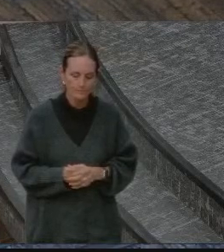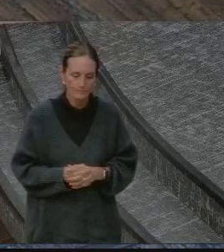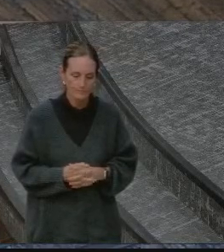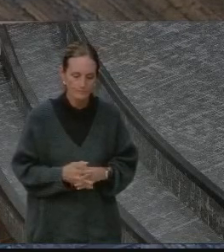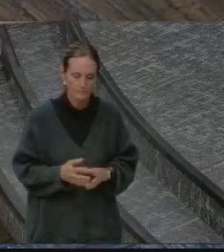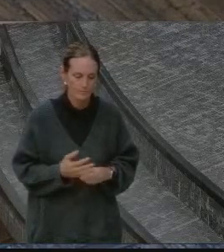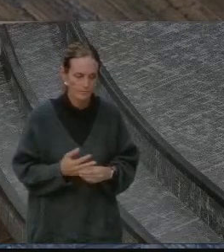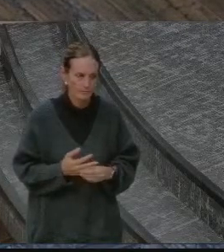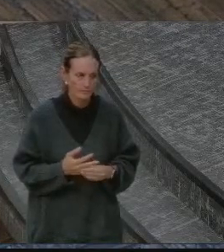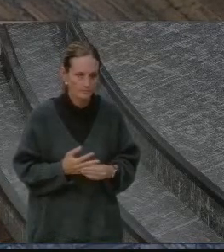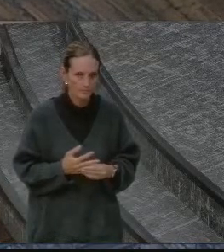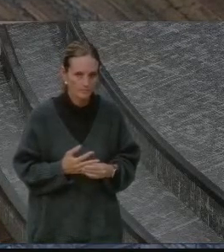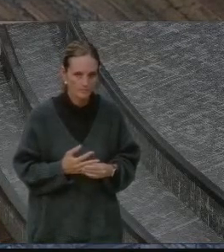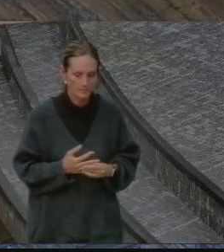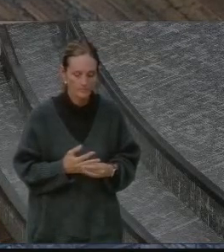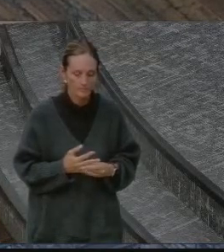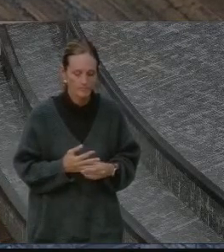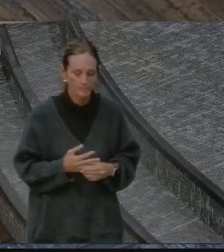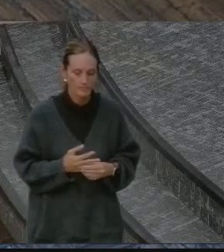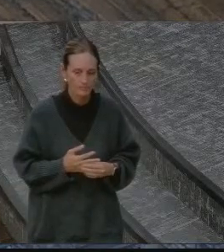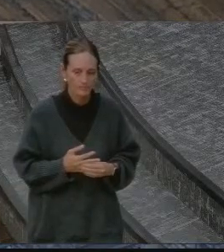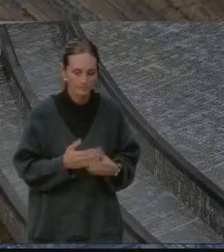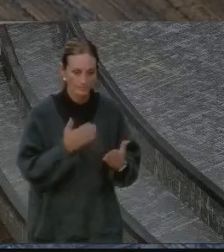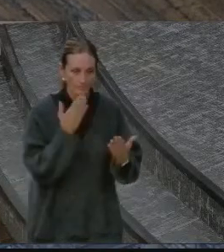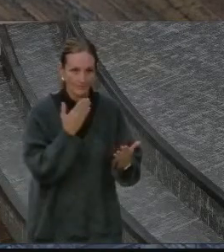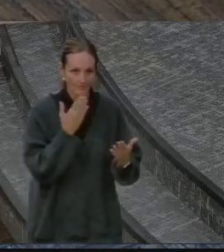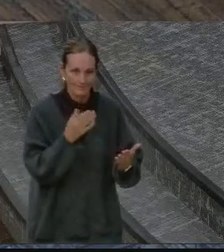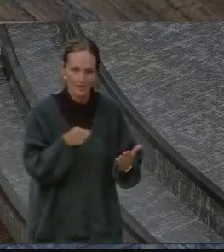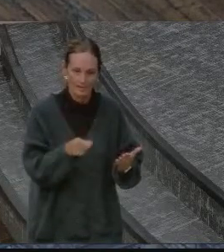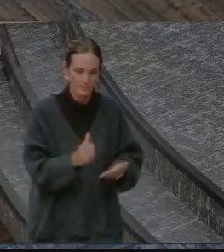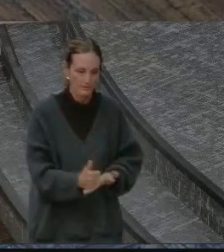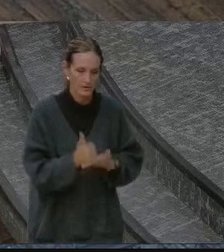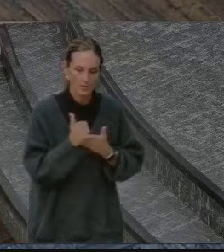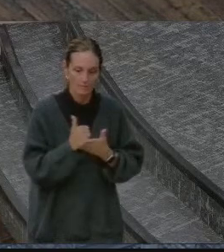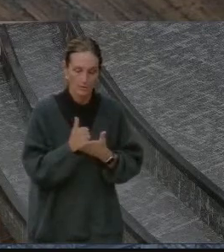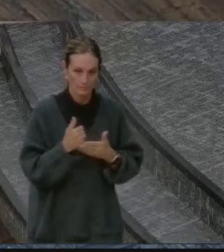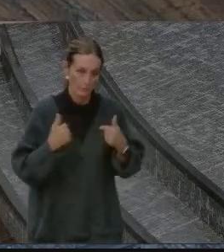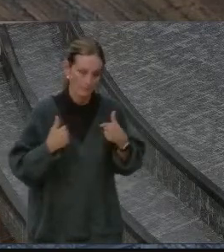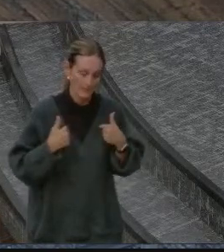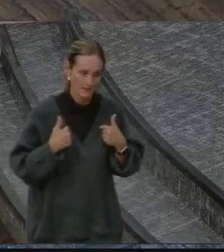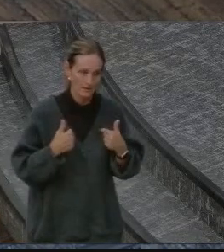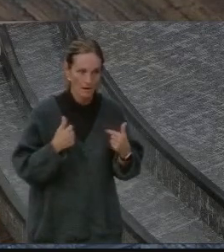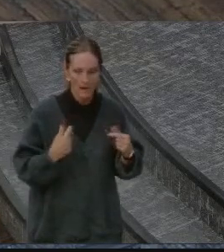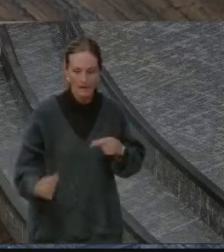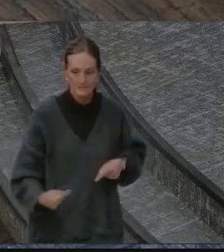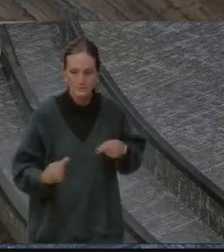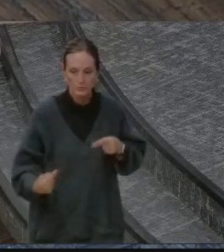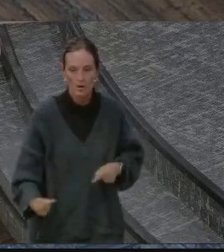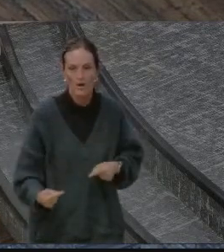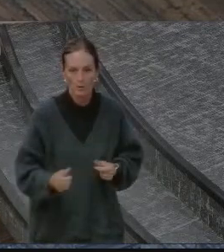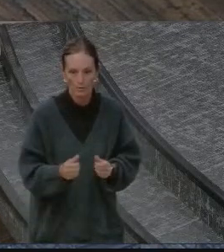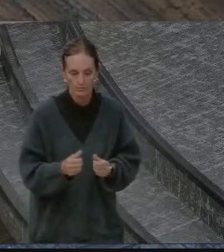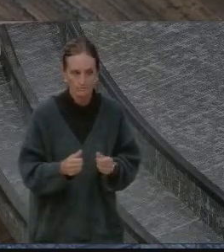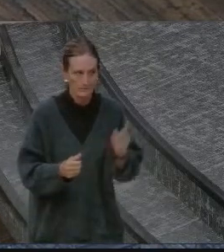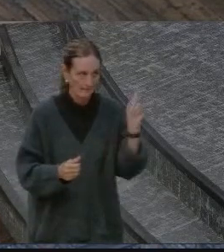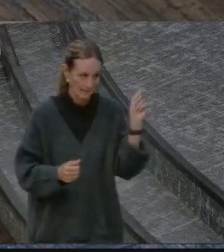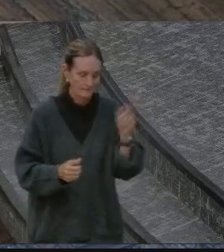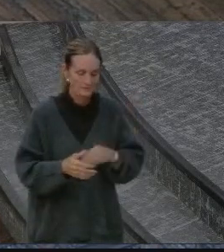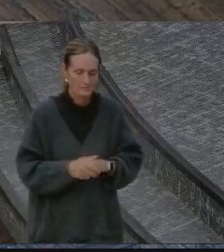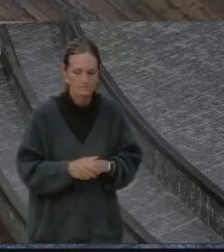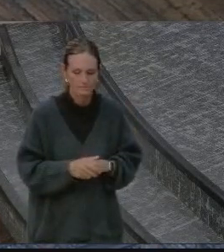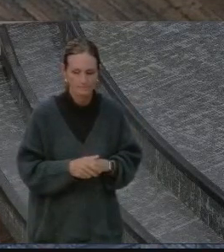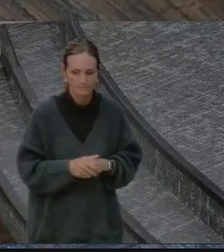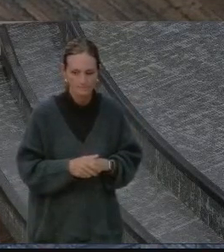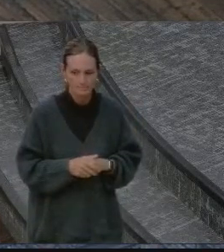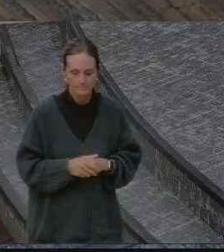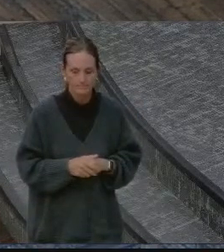Just want to say thank you. This is very helpful for Thank me. I struggle in this area, and I know I'm